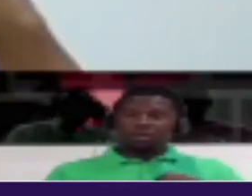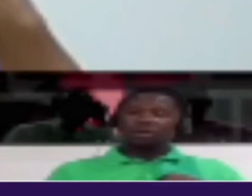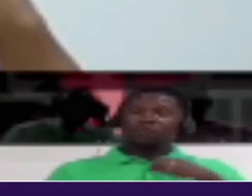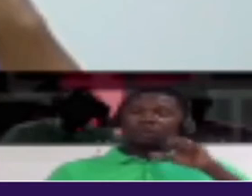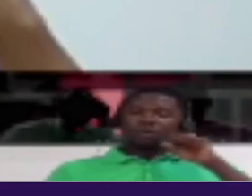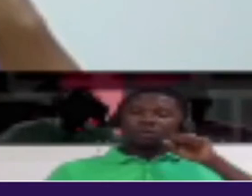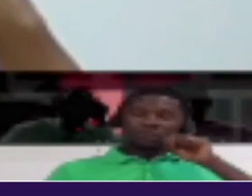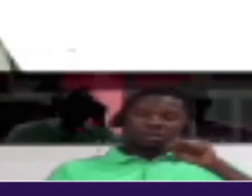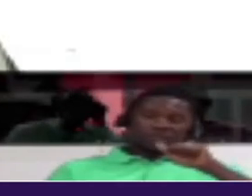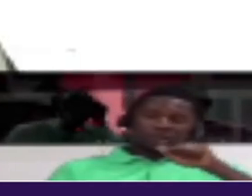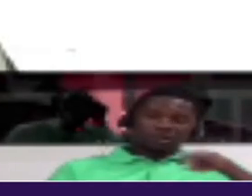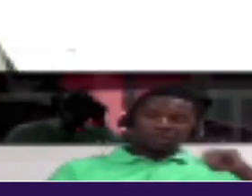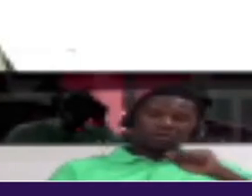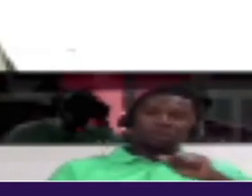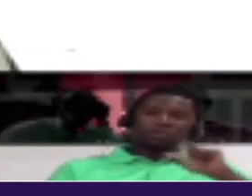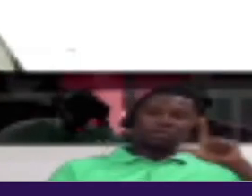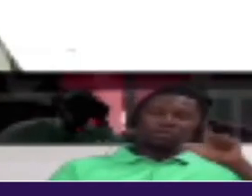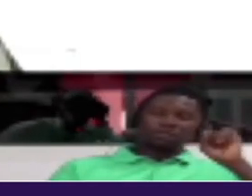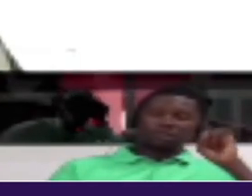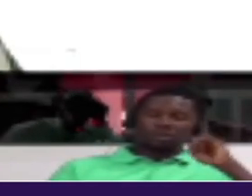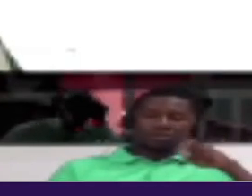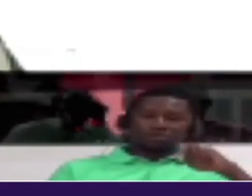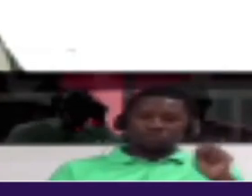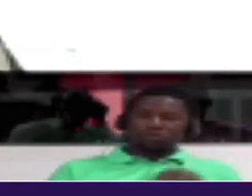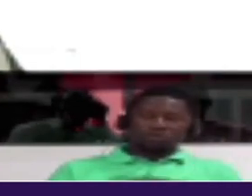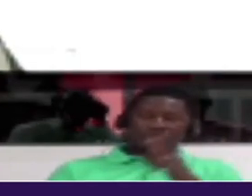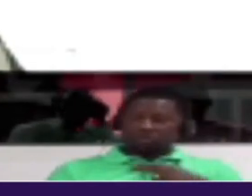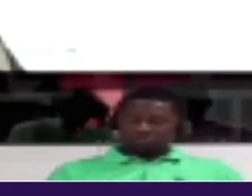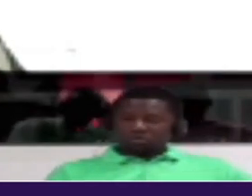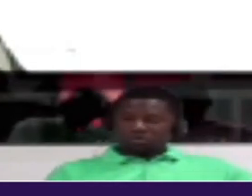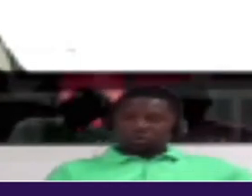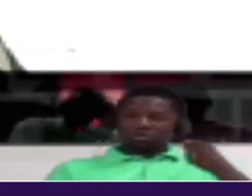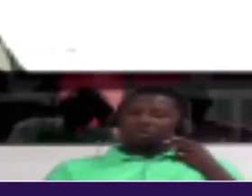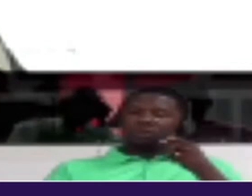pistols. So I pulled out my pistol before I shot. We were all reluctant anyway.